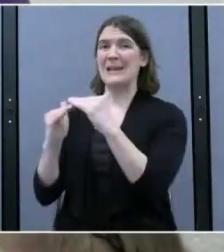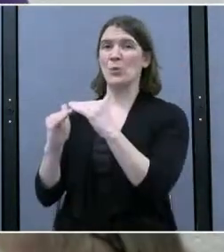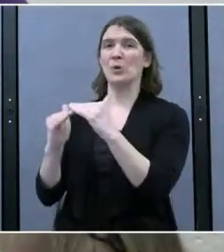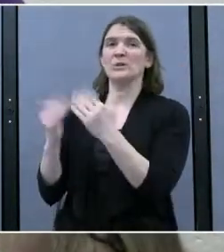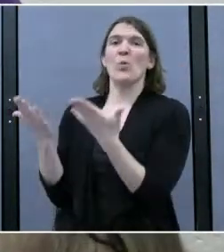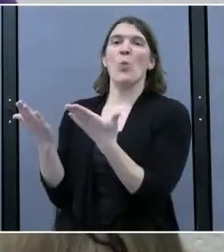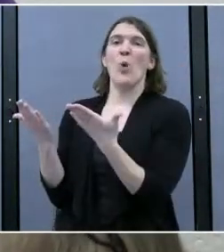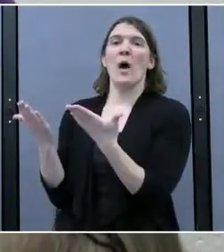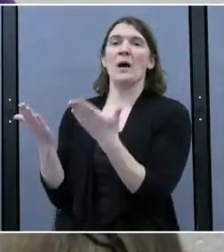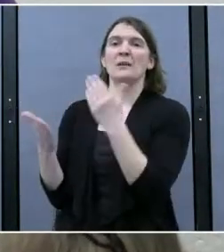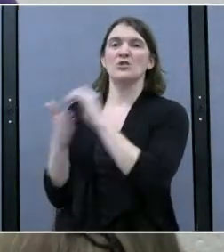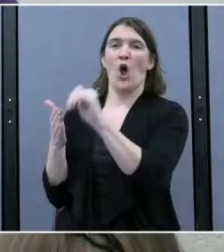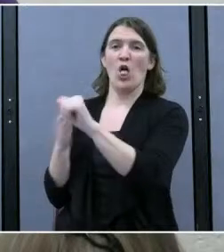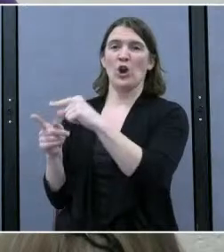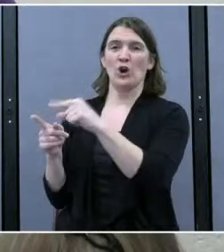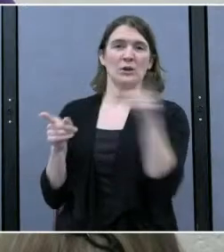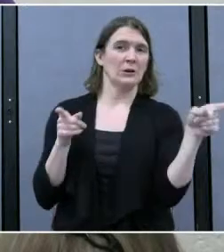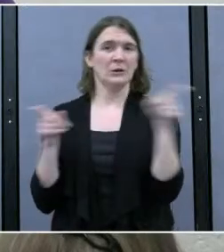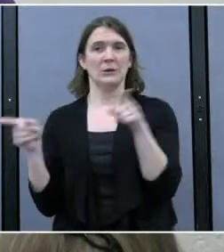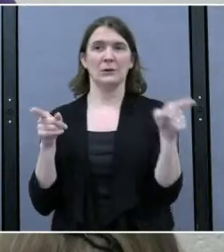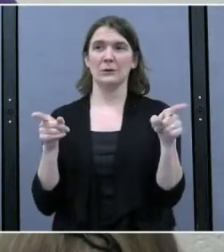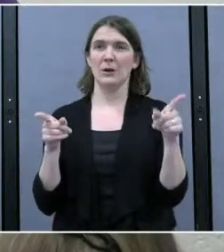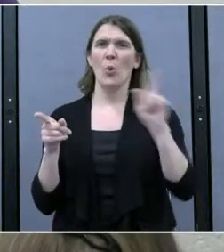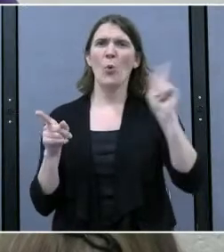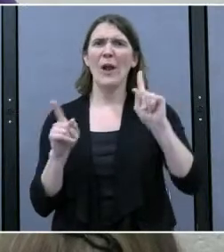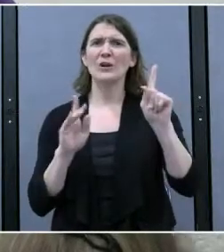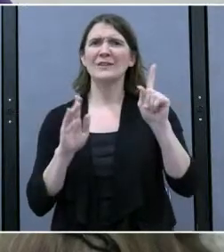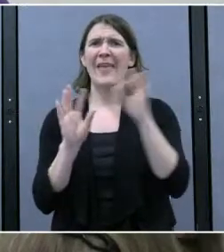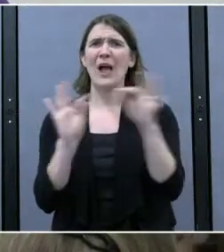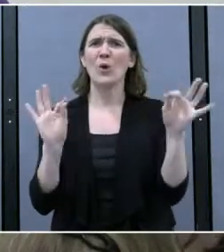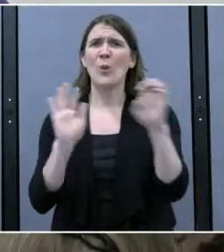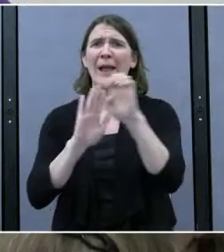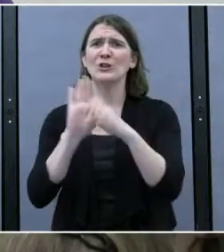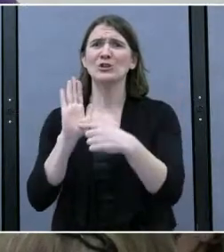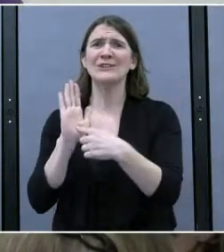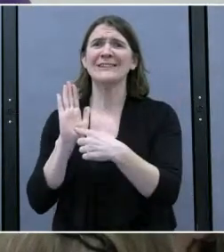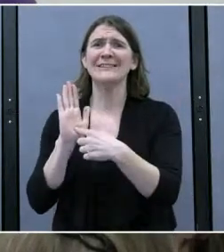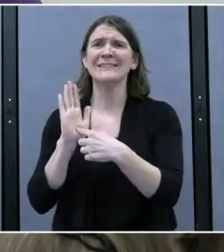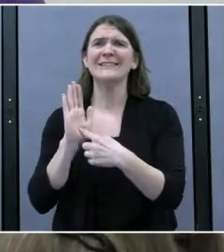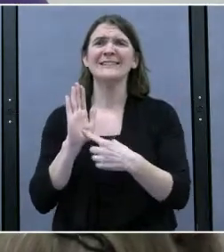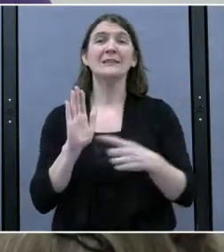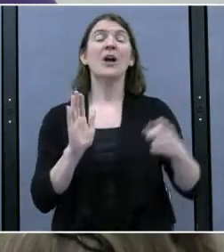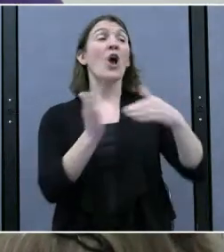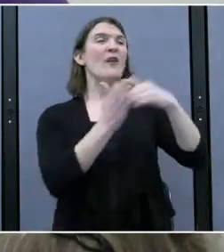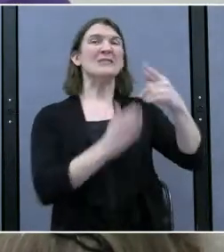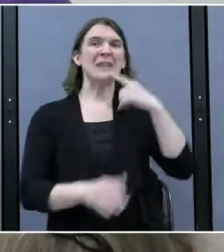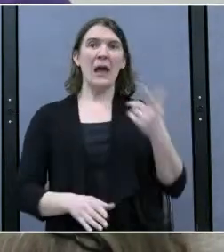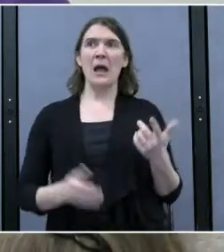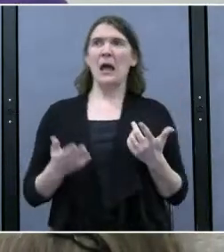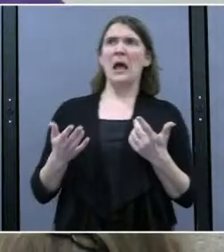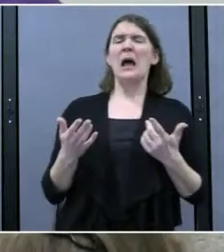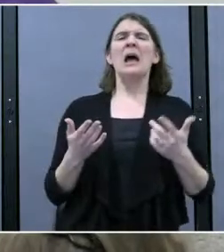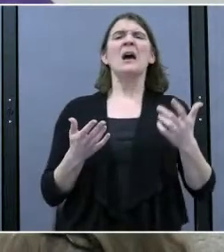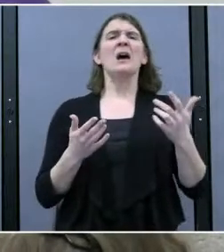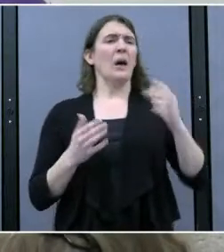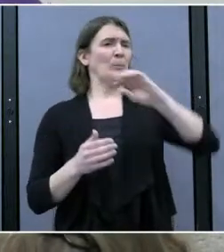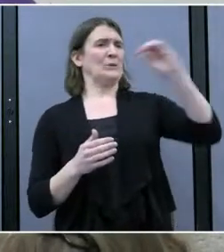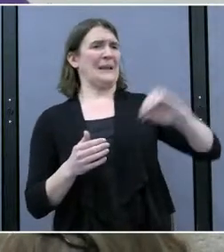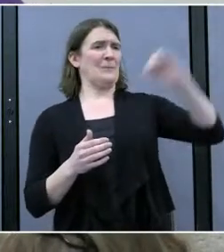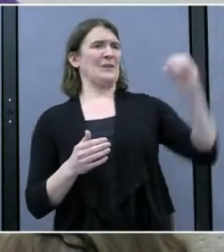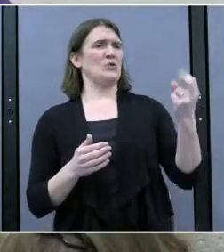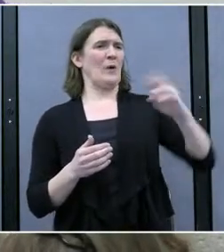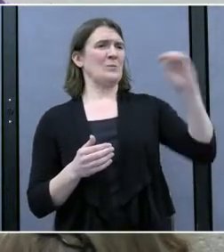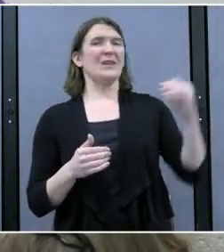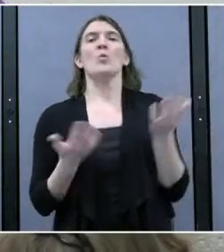per of your property. What is that number? That often we're like, hey, can you calculate this right